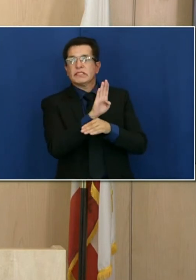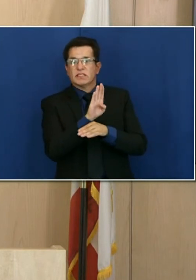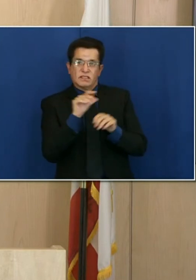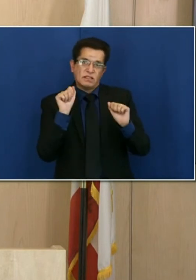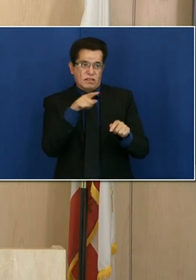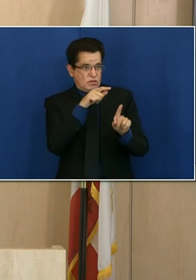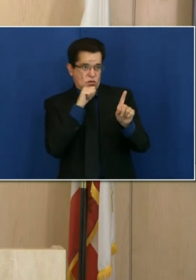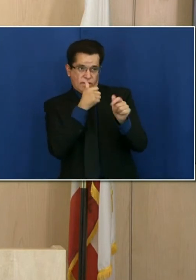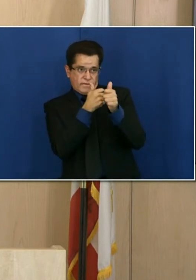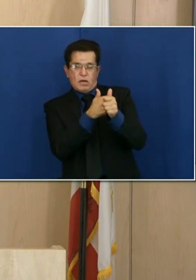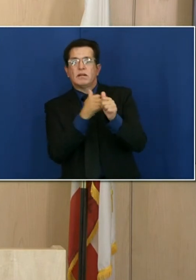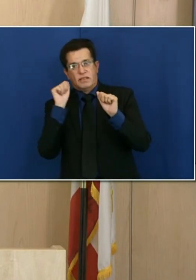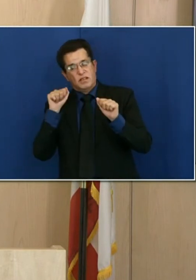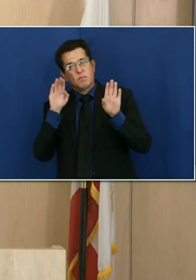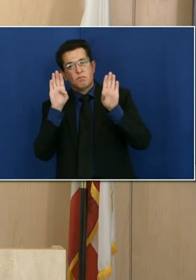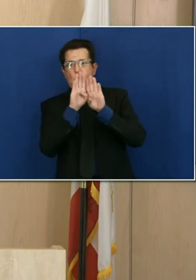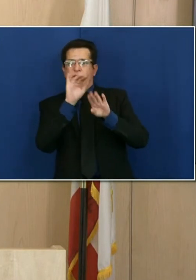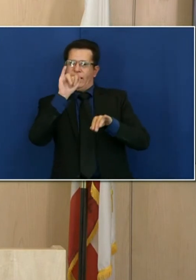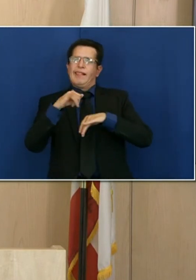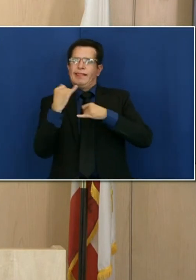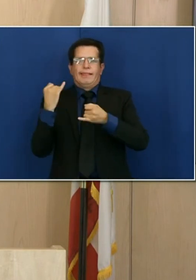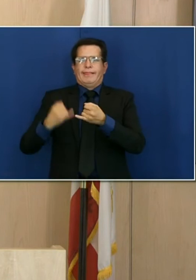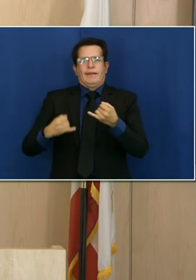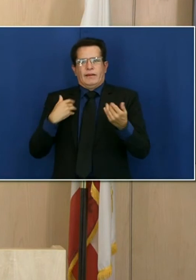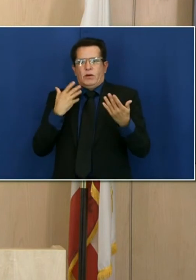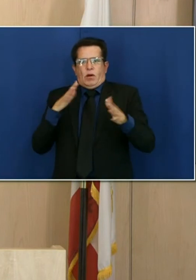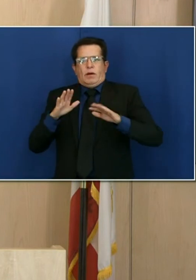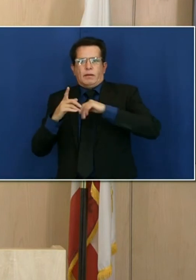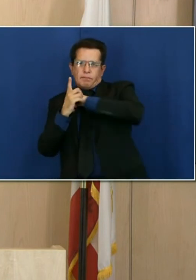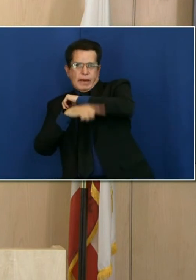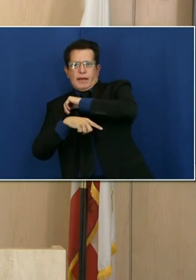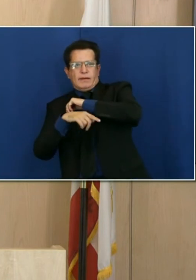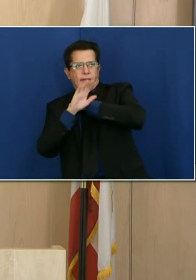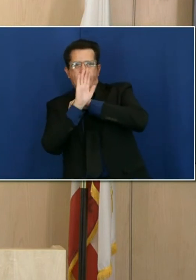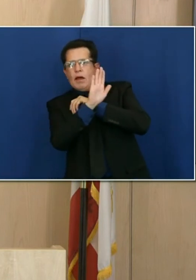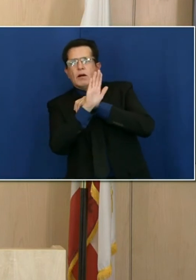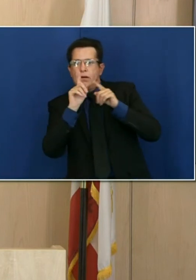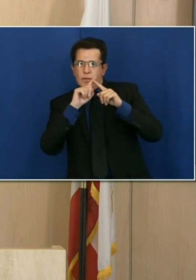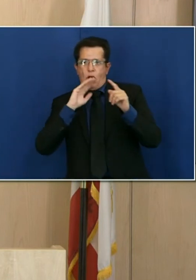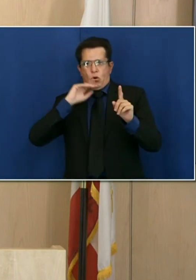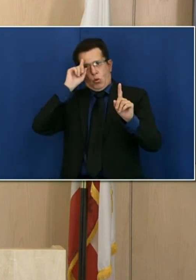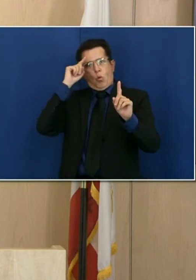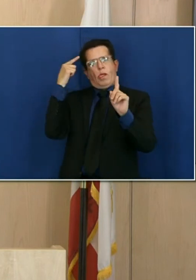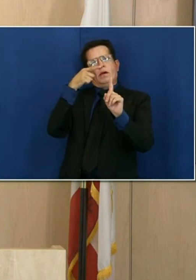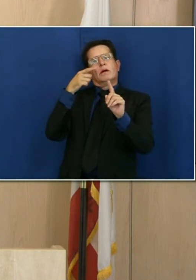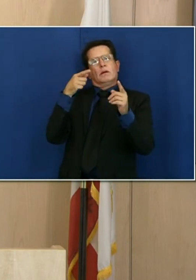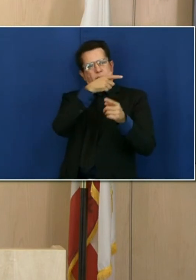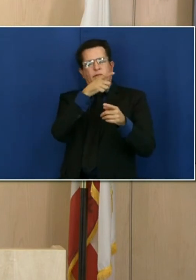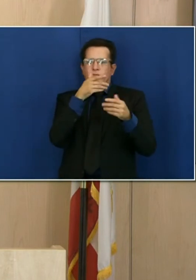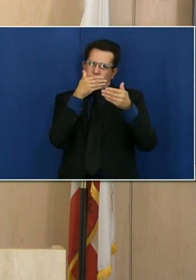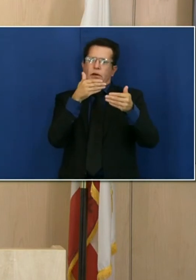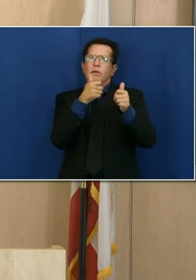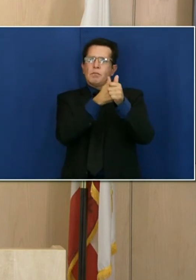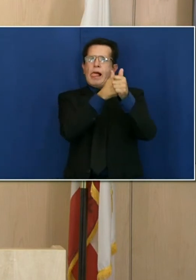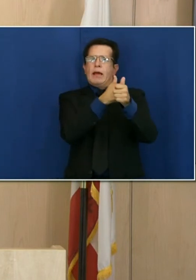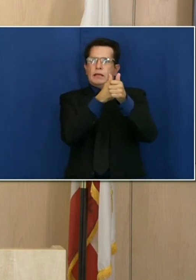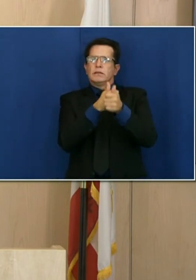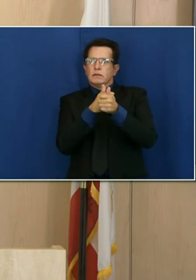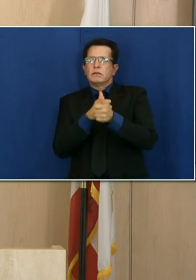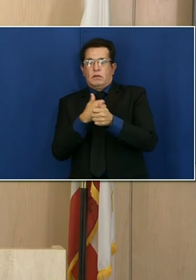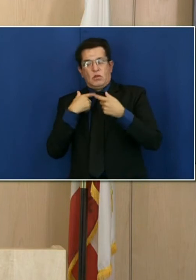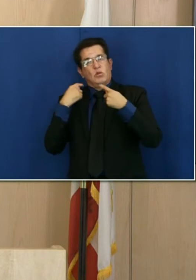not complying. That's obviously a last resort. We don't want to do that. Our whole goal all along is to bring about compliance, and we're going to continue to work in